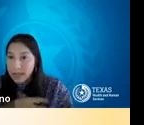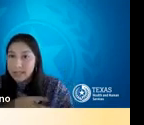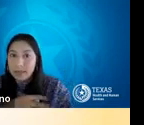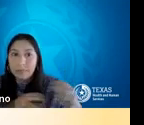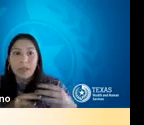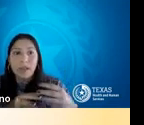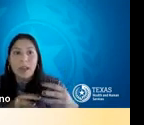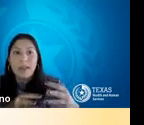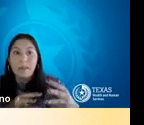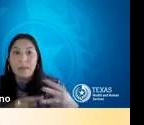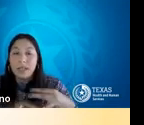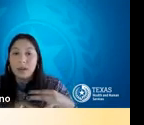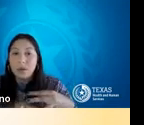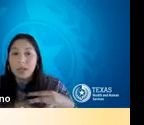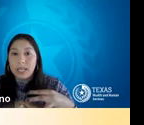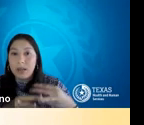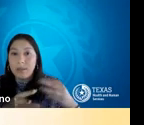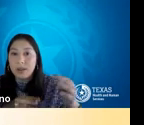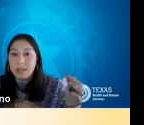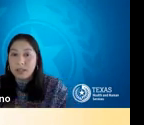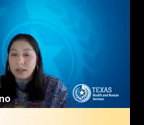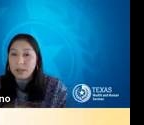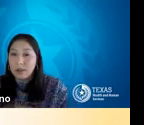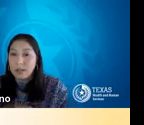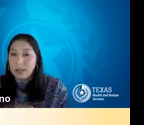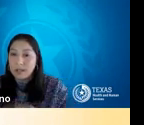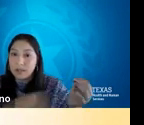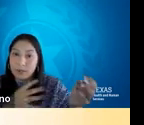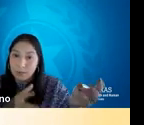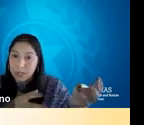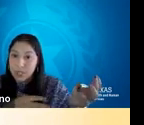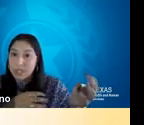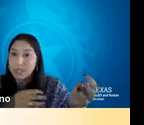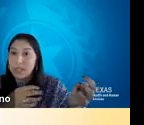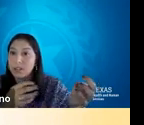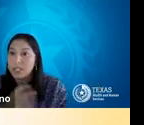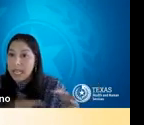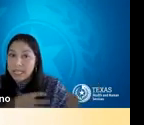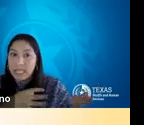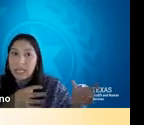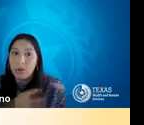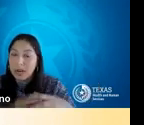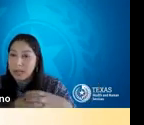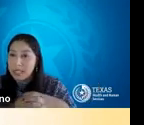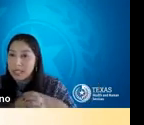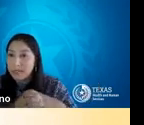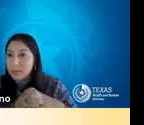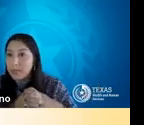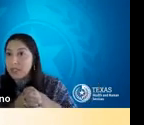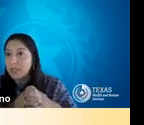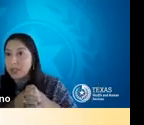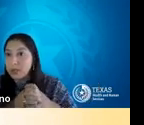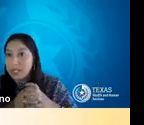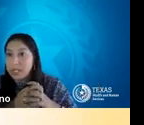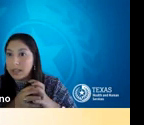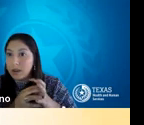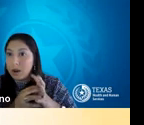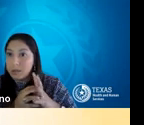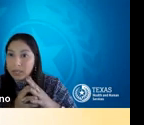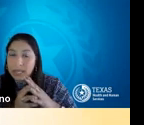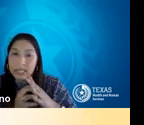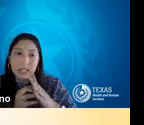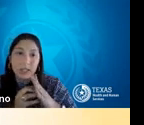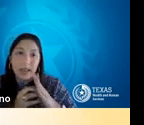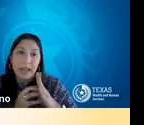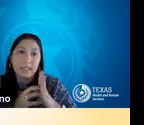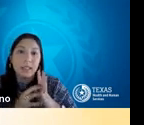workforce capacity, the media core to help increase the communities or their region's understanding and awareness of substance use and the